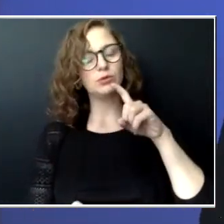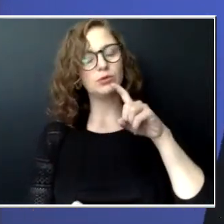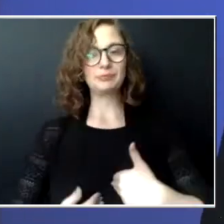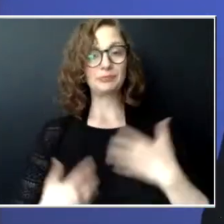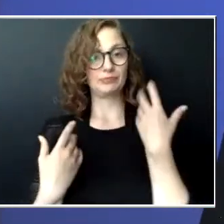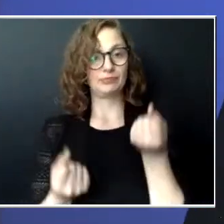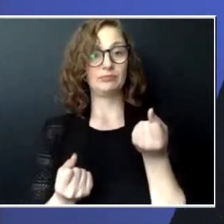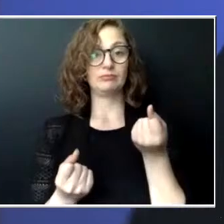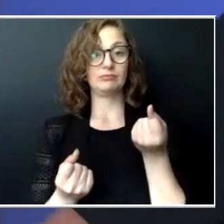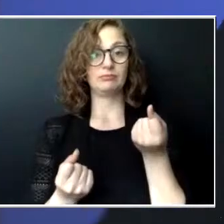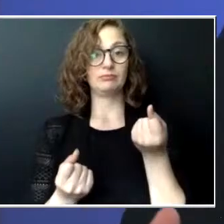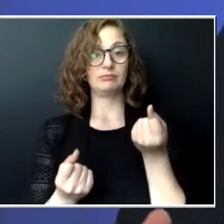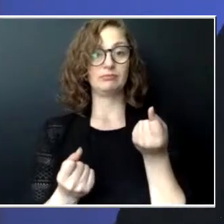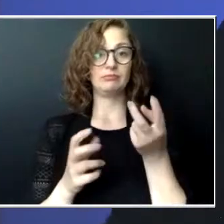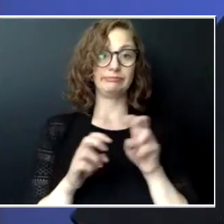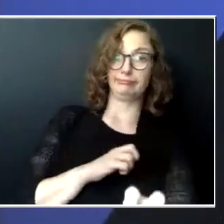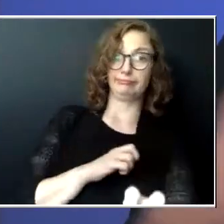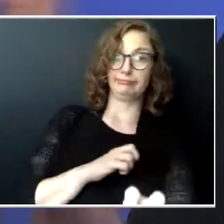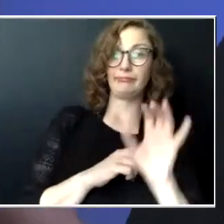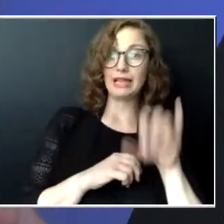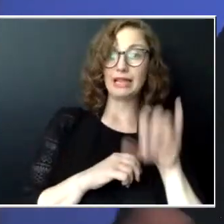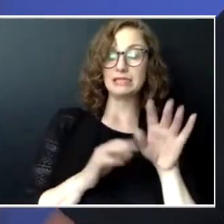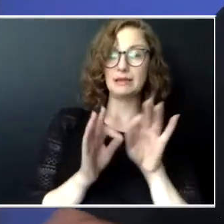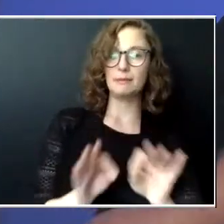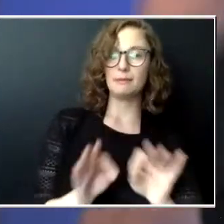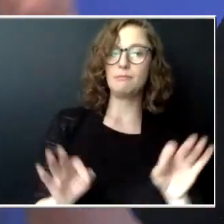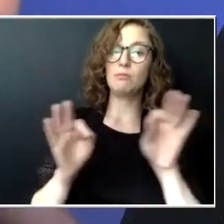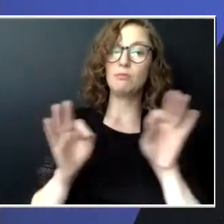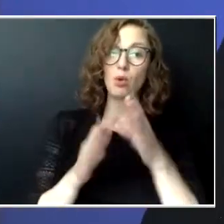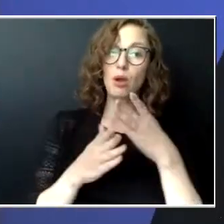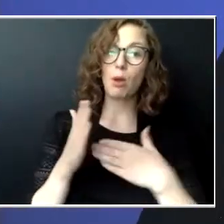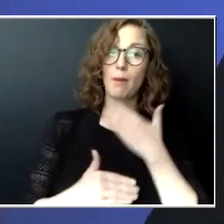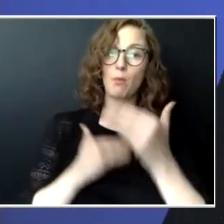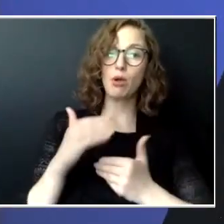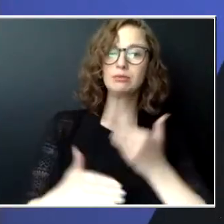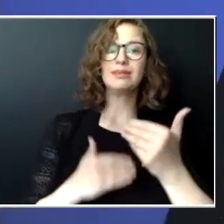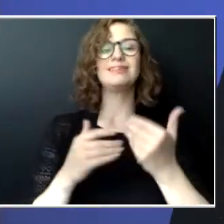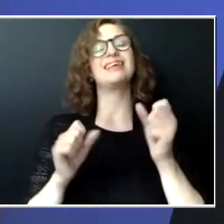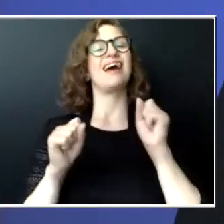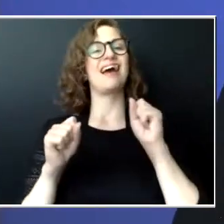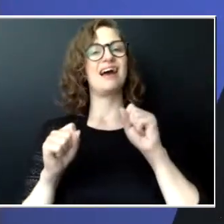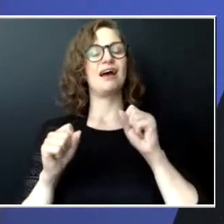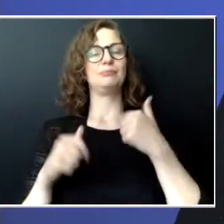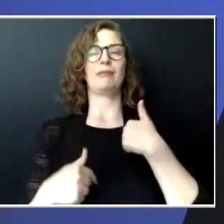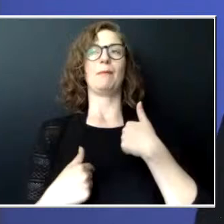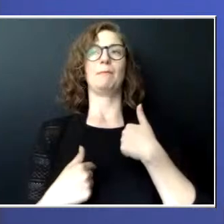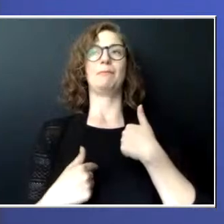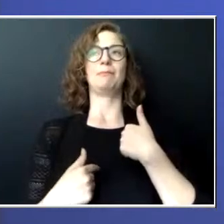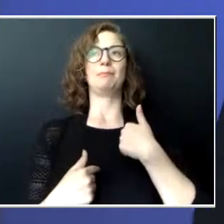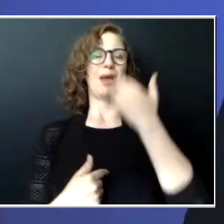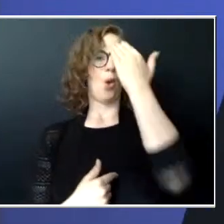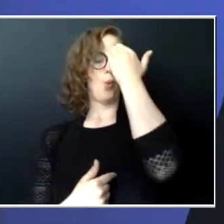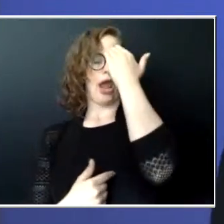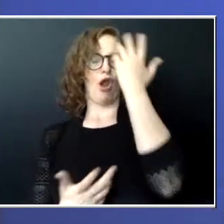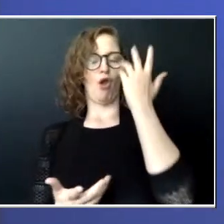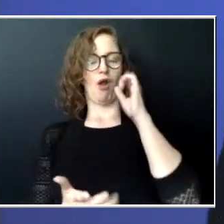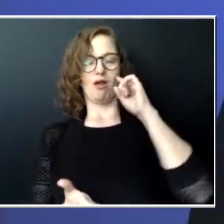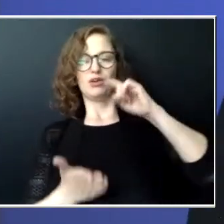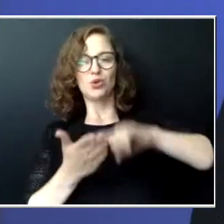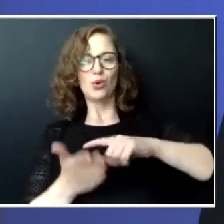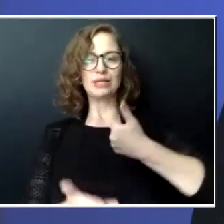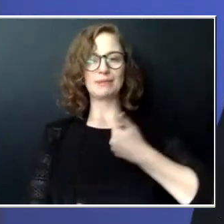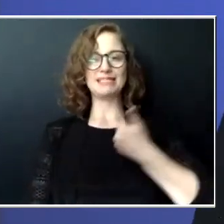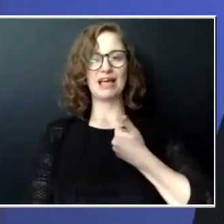of this process, is I could feel myself coming back, and almost like being